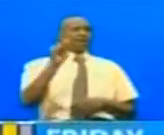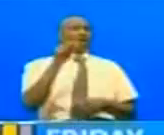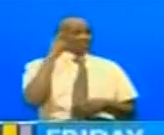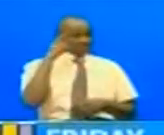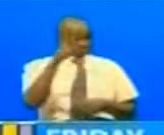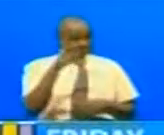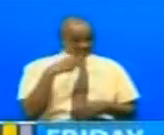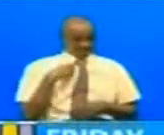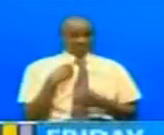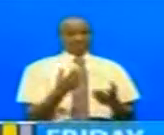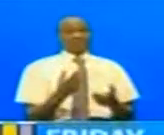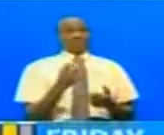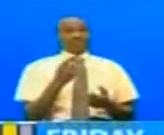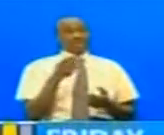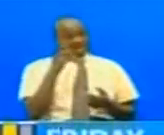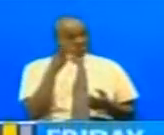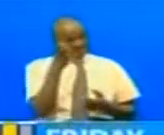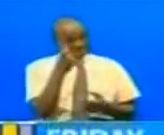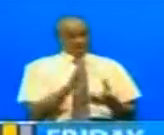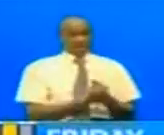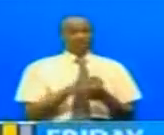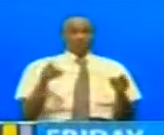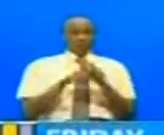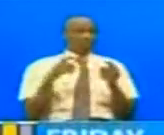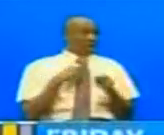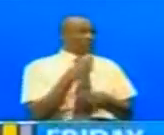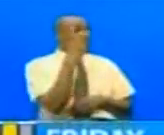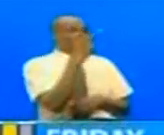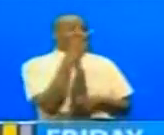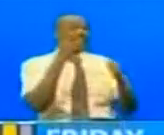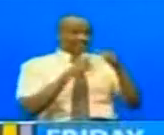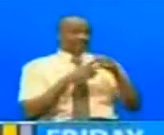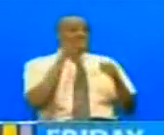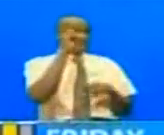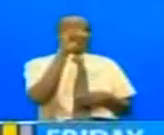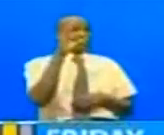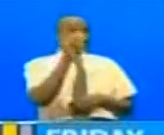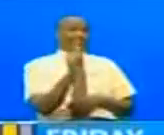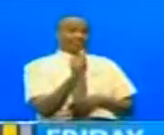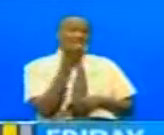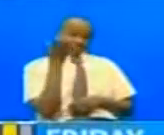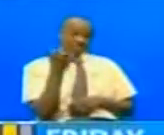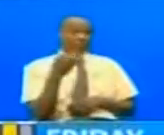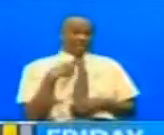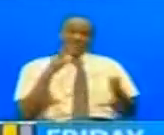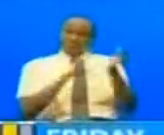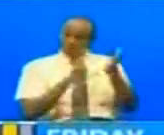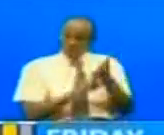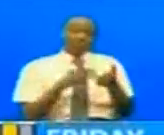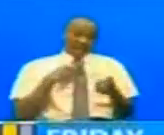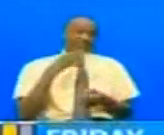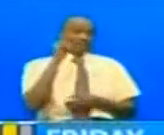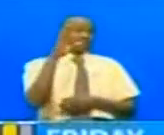is a Tip member. We have more than 27 MCS, mm-hmm. yeah. Okay. Even in Migori, we have